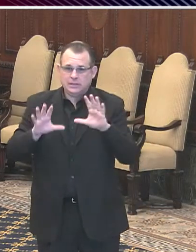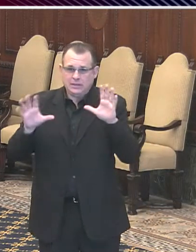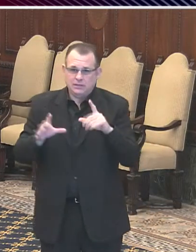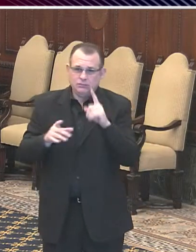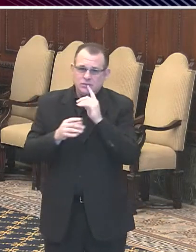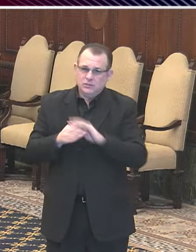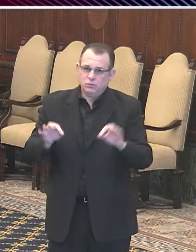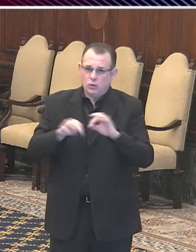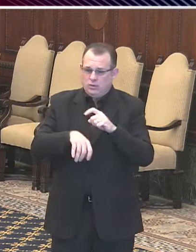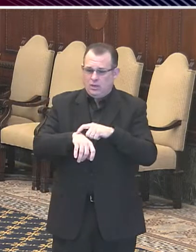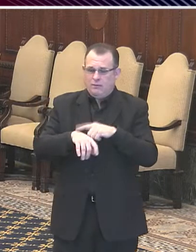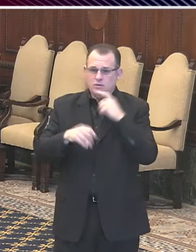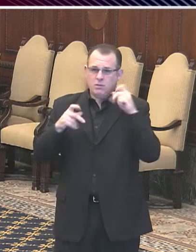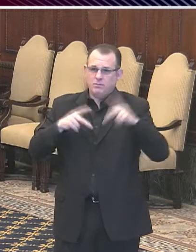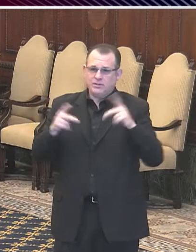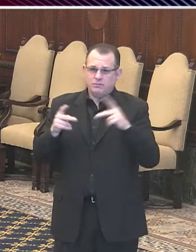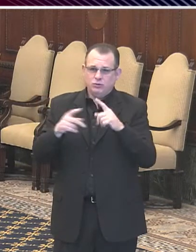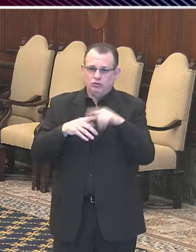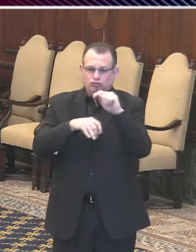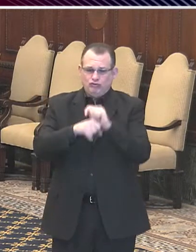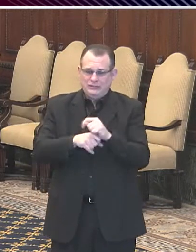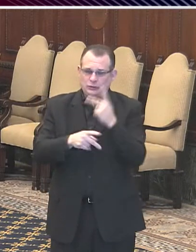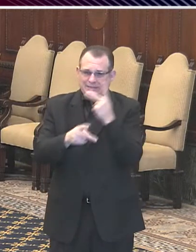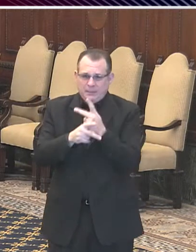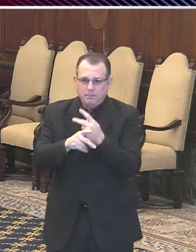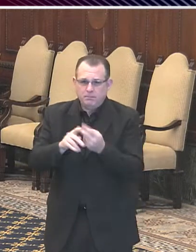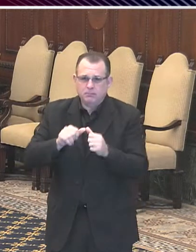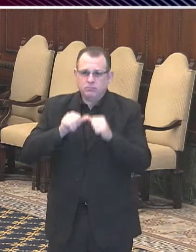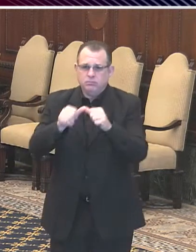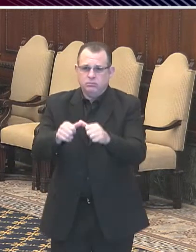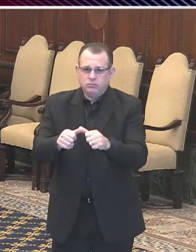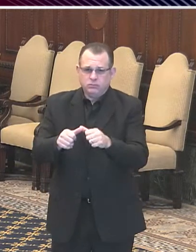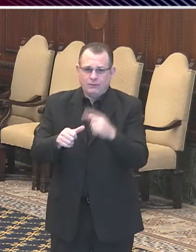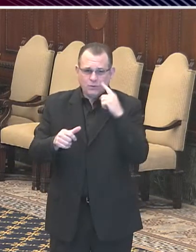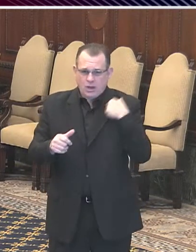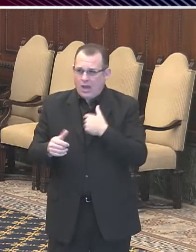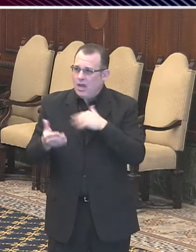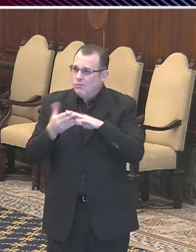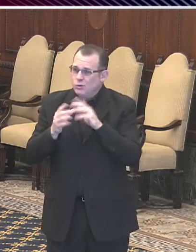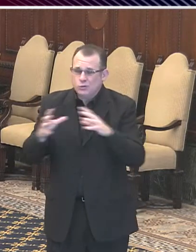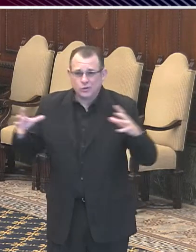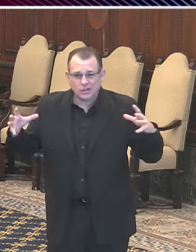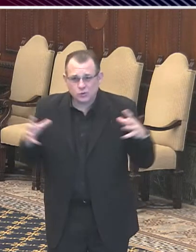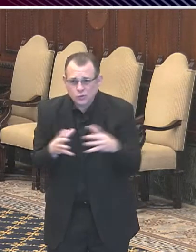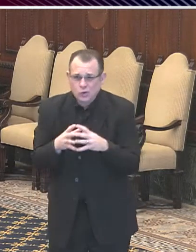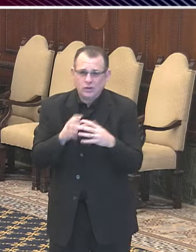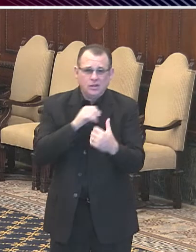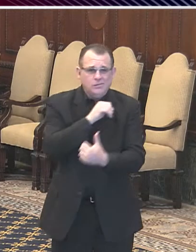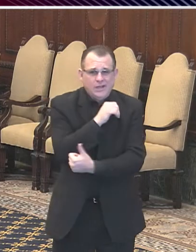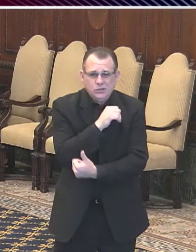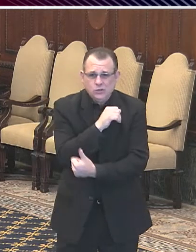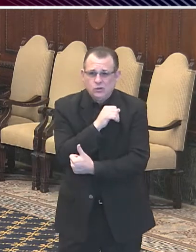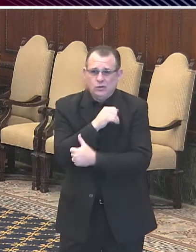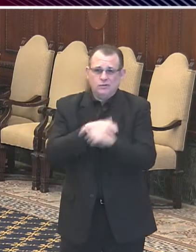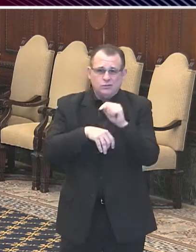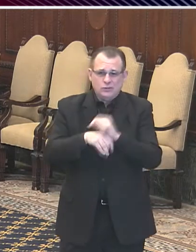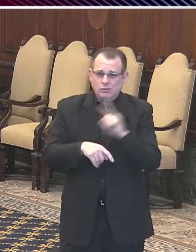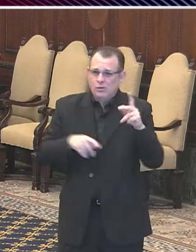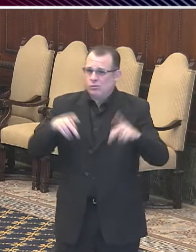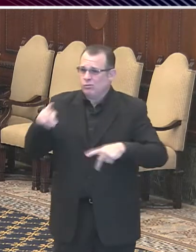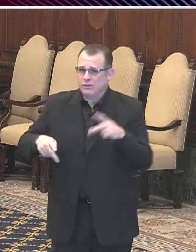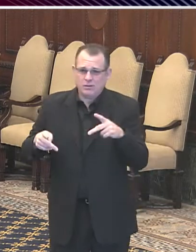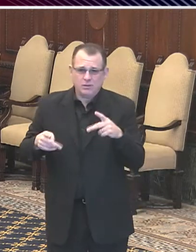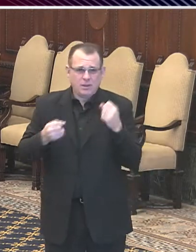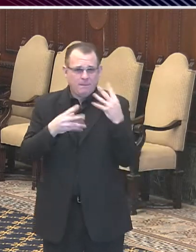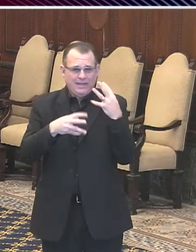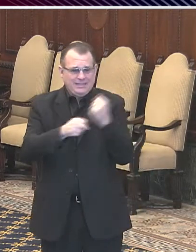people. These traditions are wonderful. They hold us together as a people. Passover in particular is a tradition where people in years past